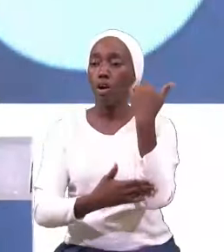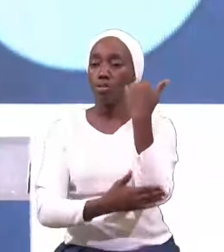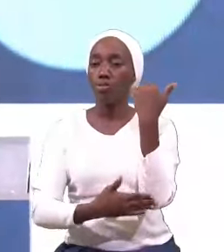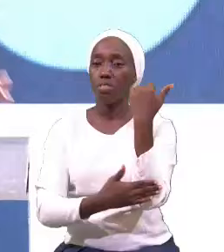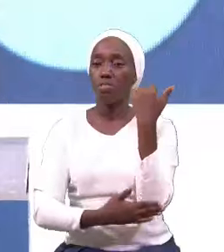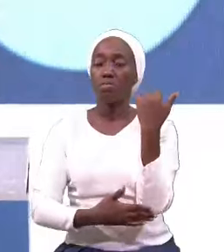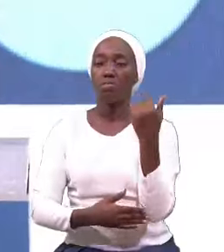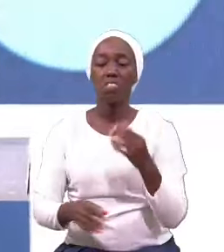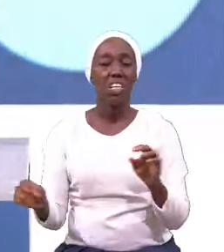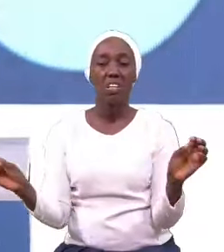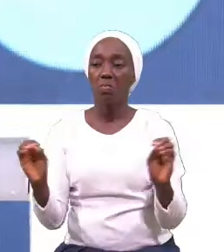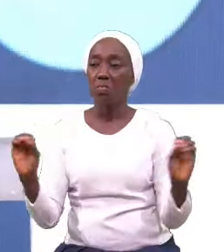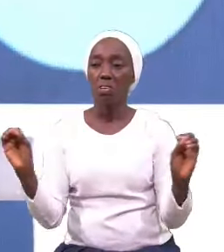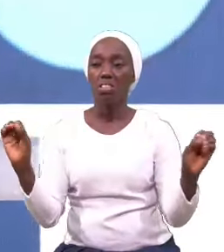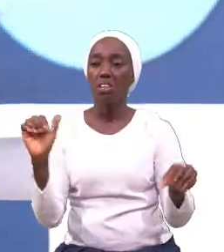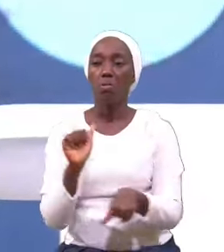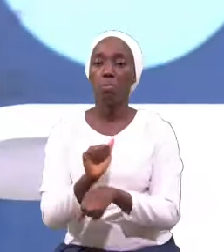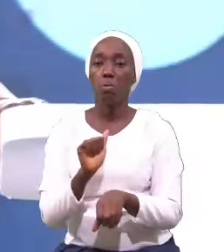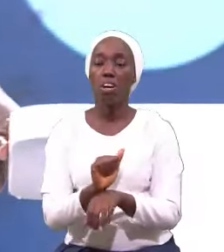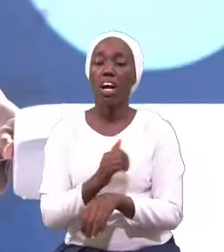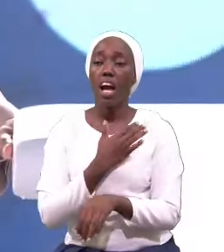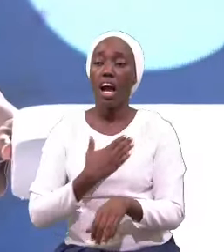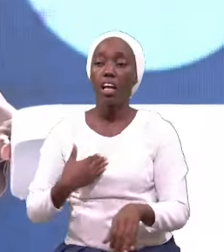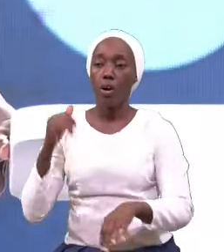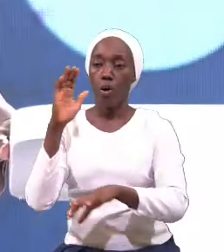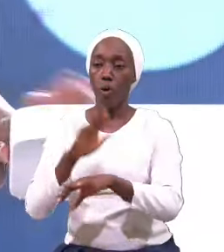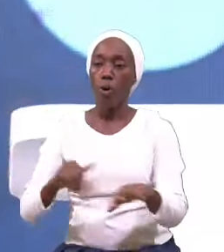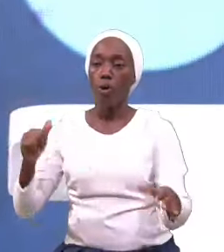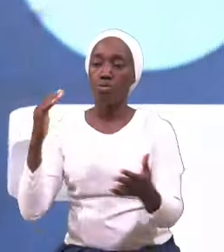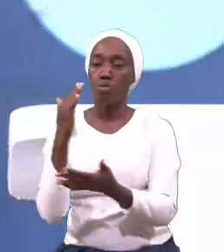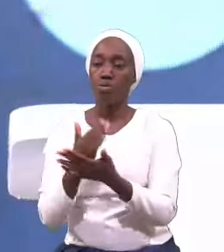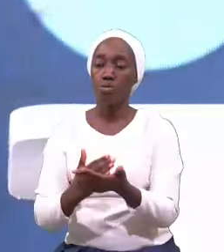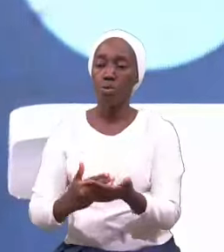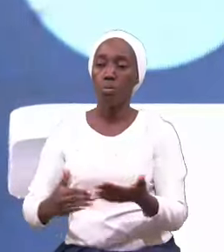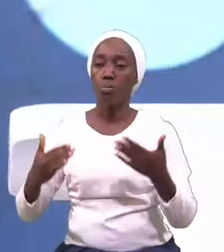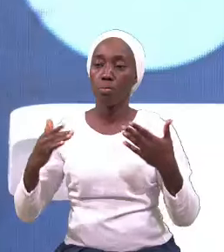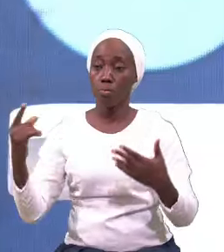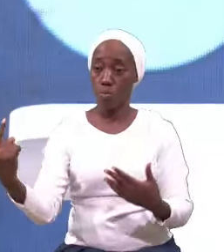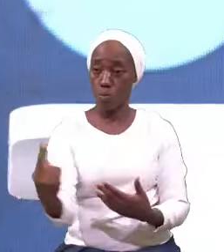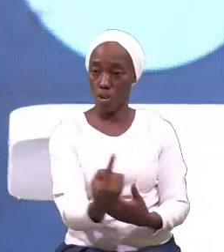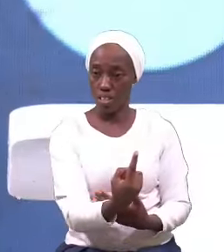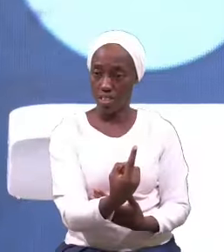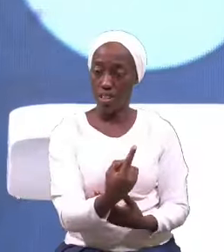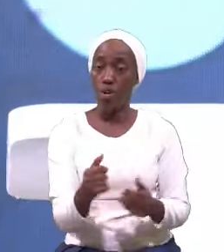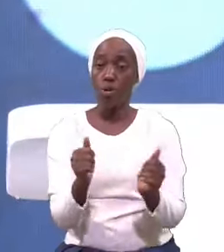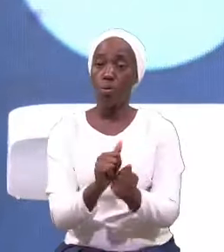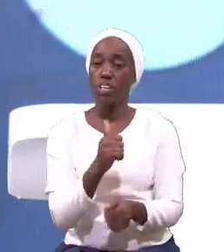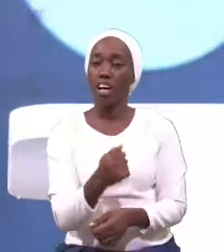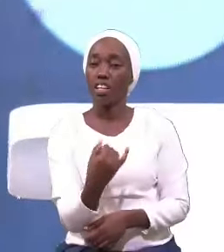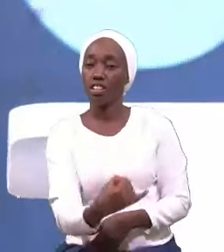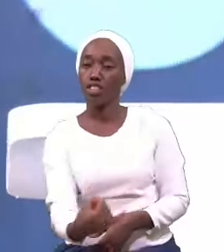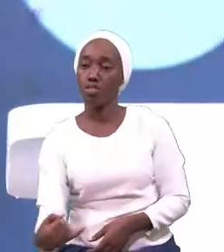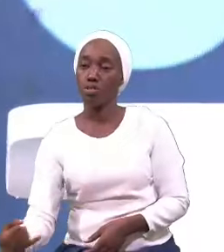Nothing worked. And they call somebody with an instrument, just